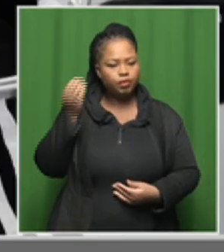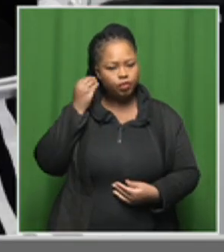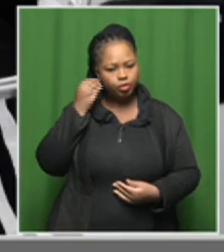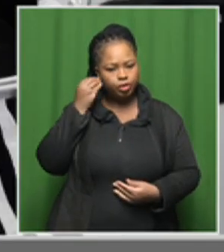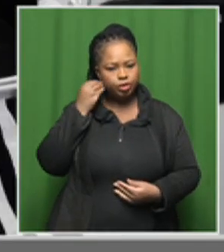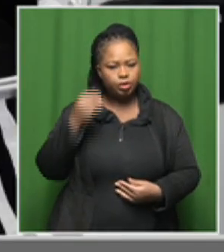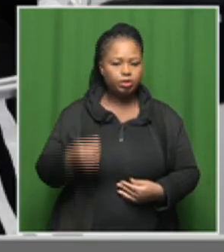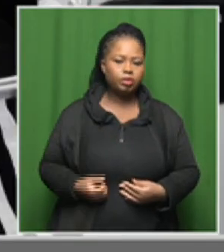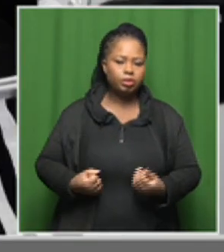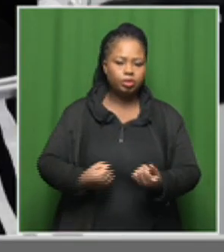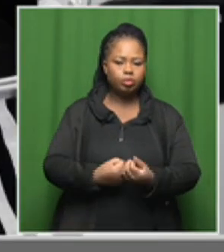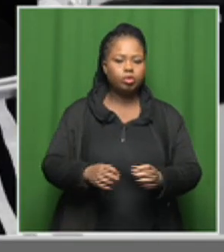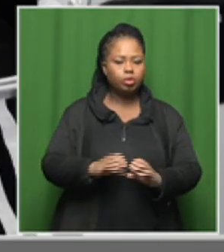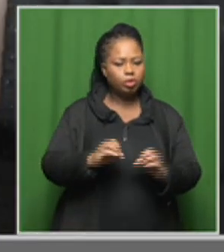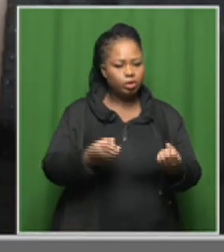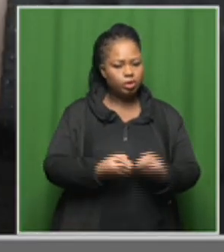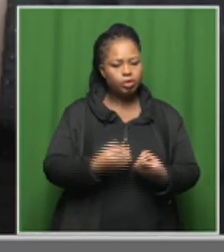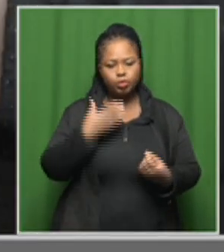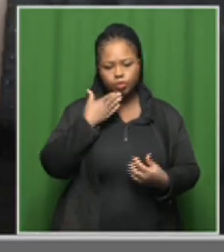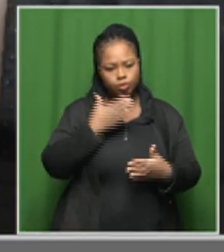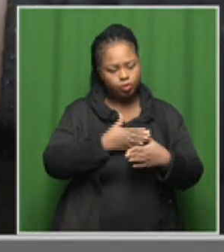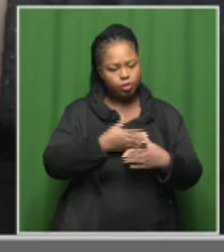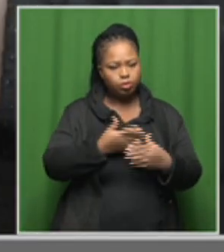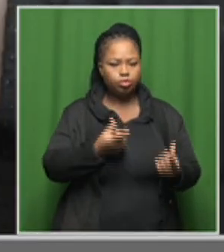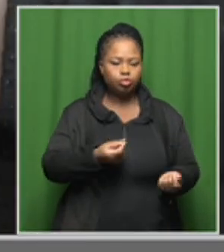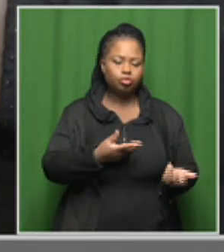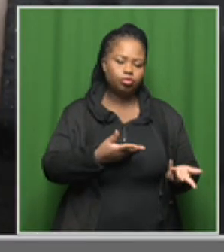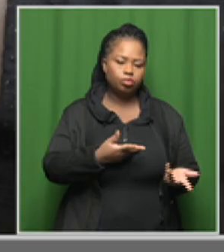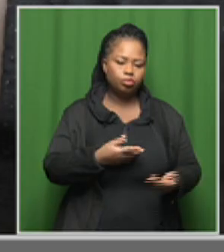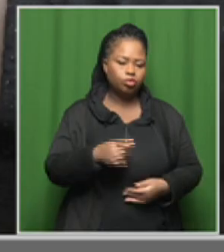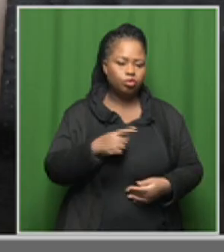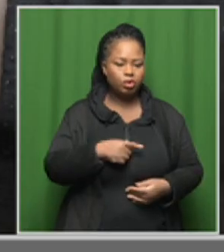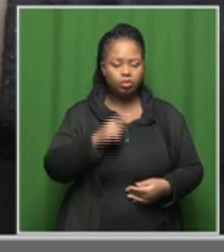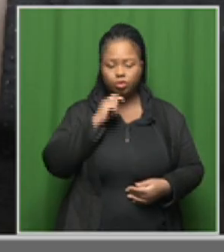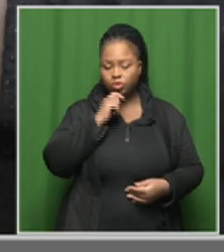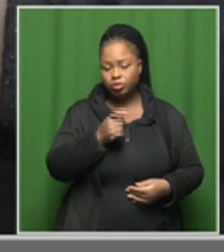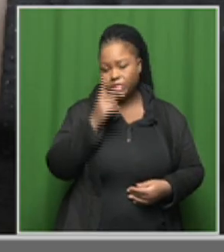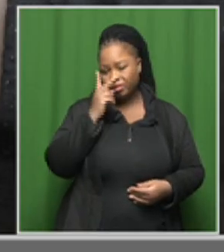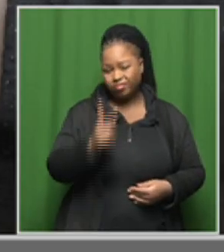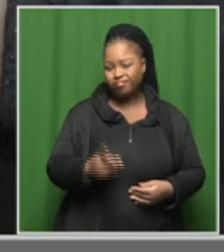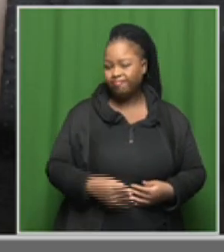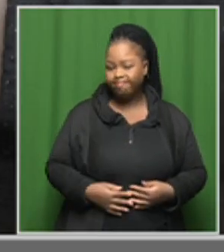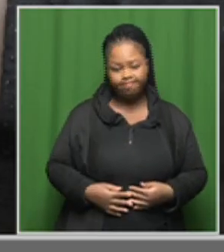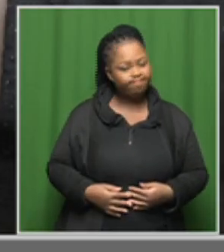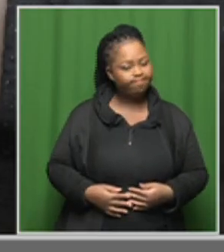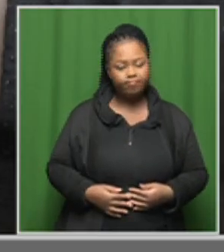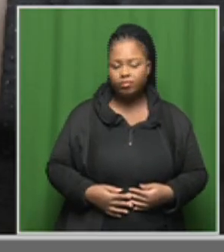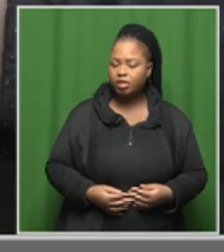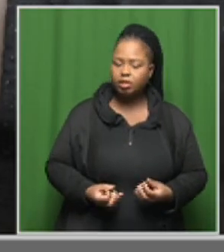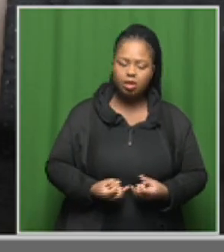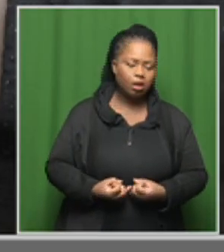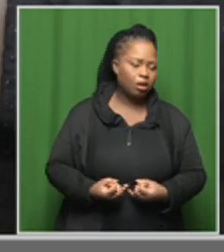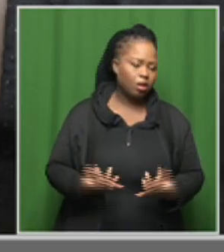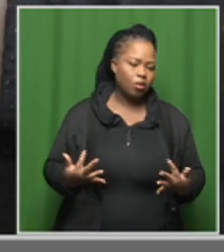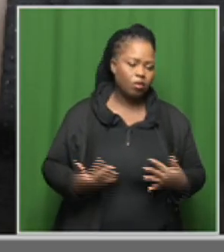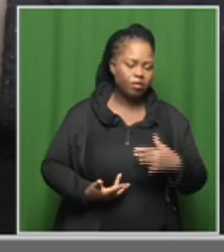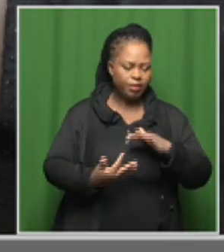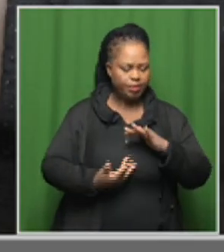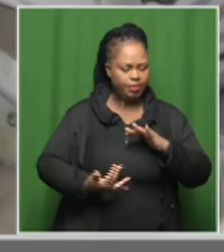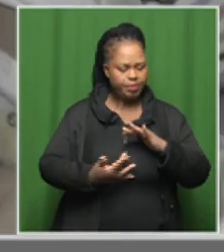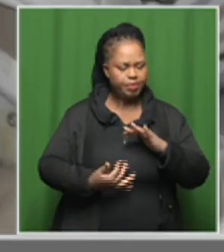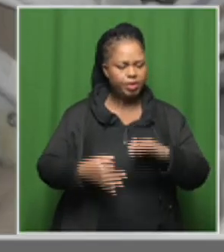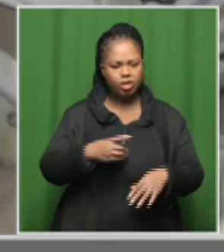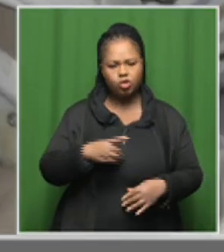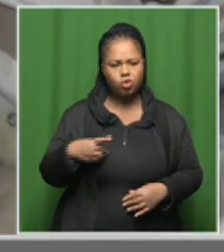support organizations that are doing this kind of work, because Absolutely. I've noticed on the ground that there are so many incredibly passionate health